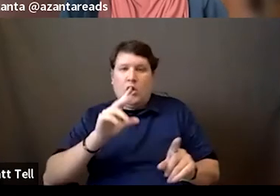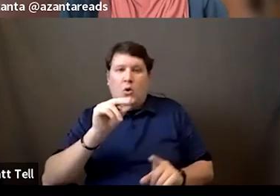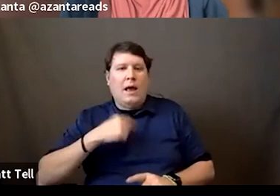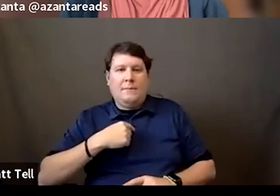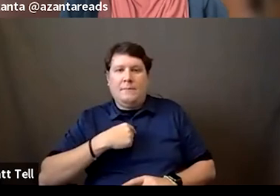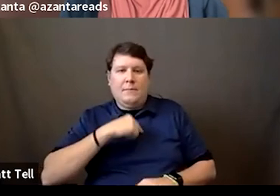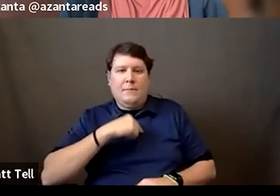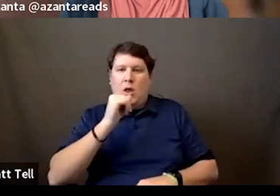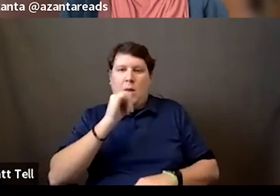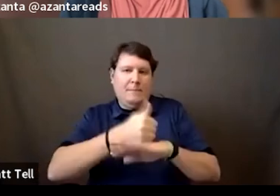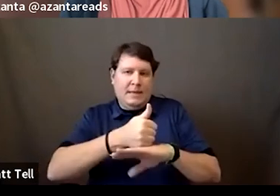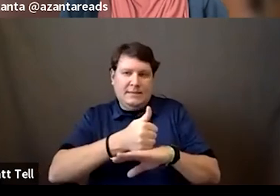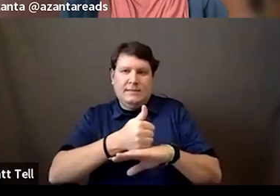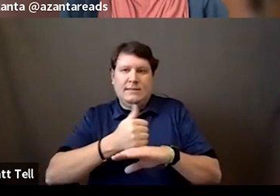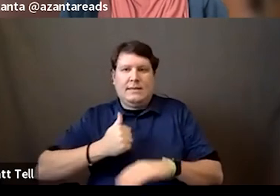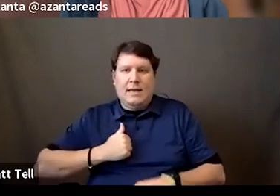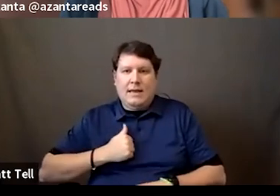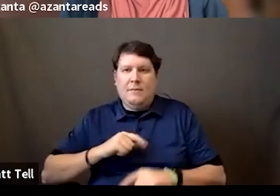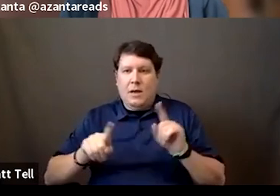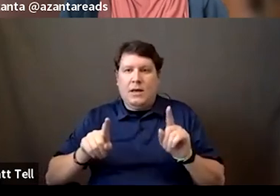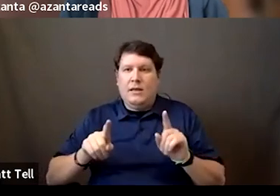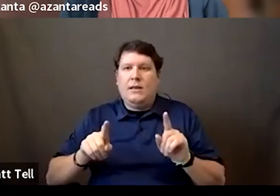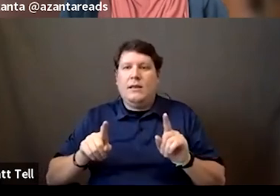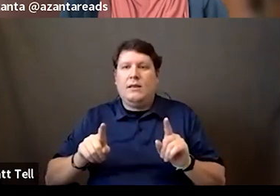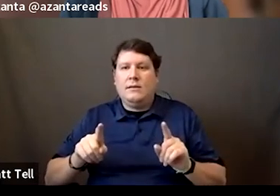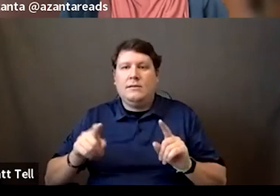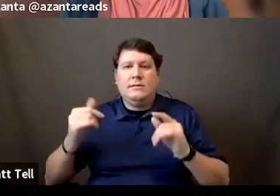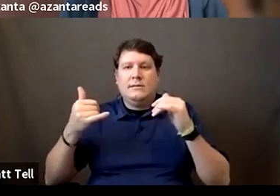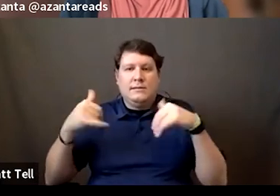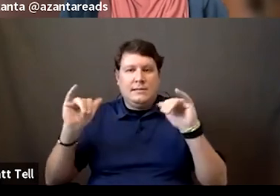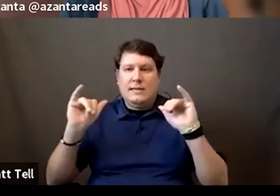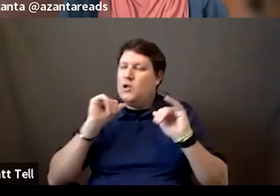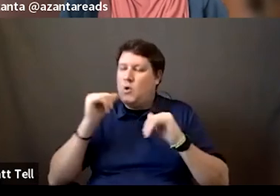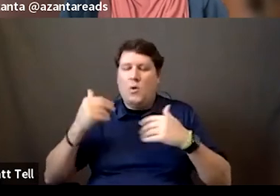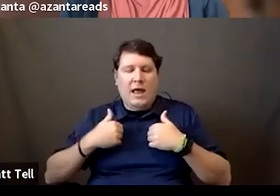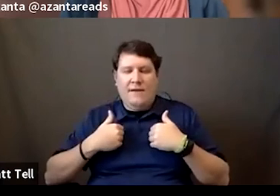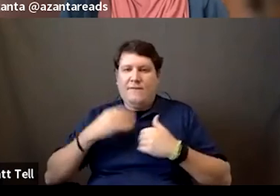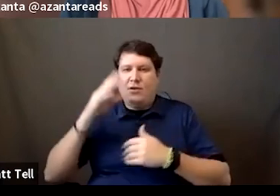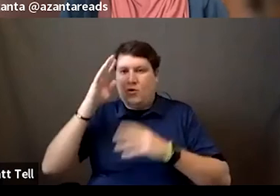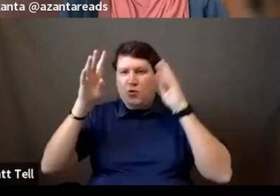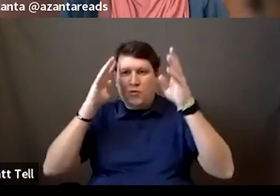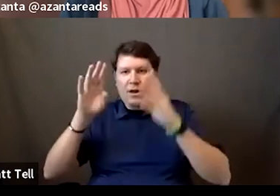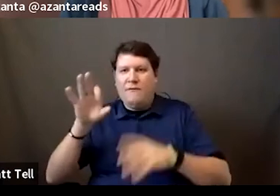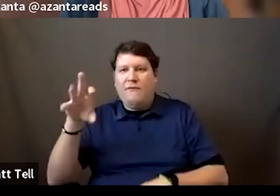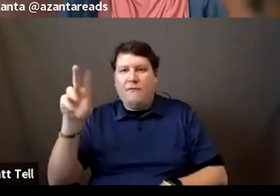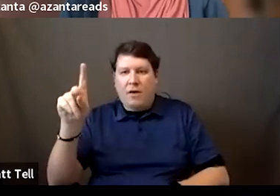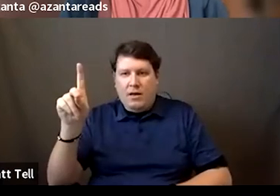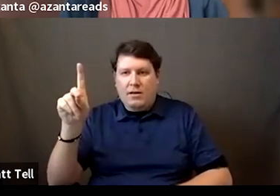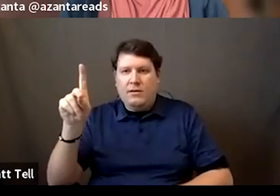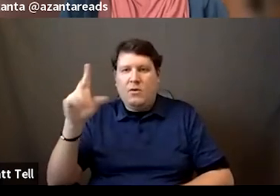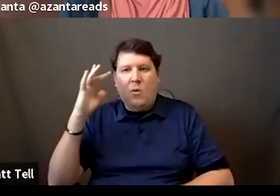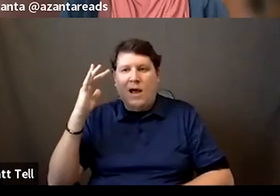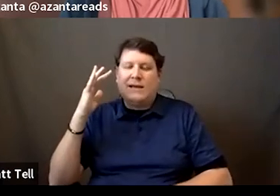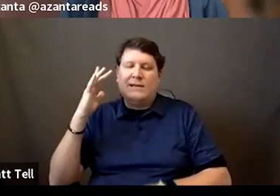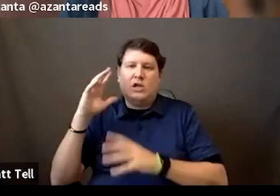actually don't have the creator fund, just because it's a very complicated process getting set up on the creator fund. You